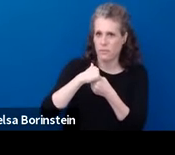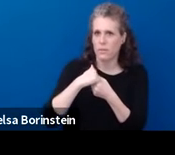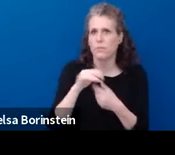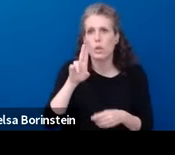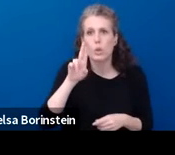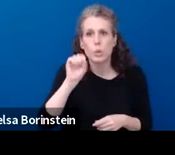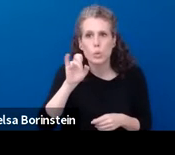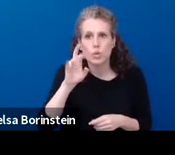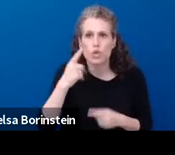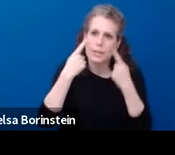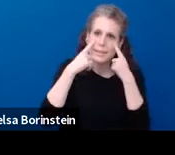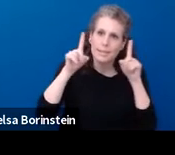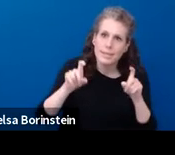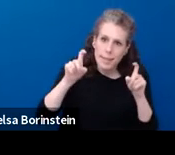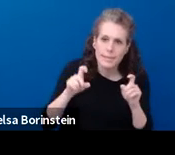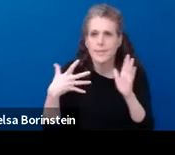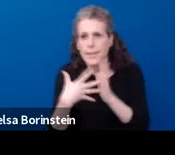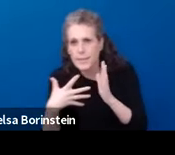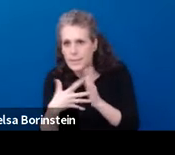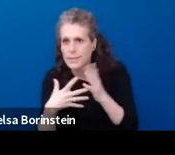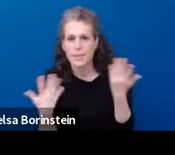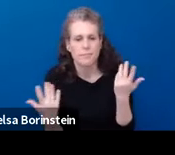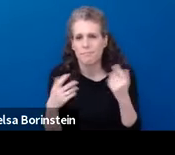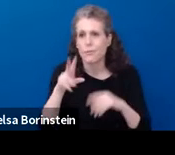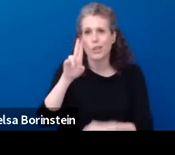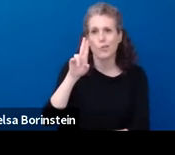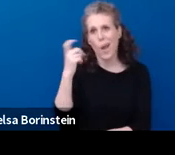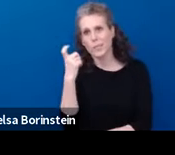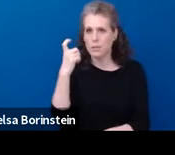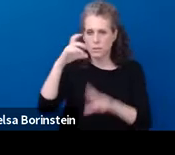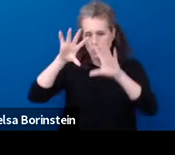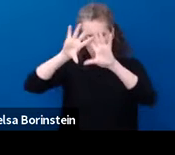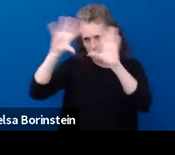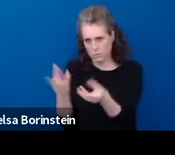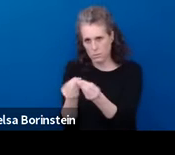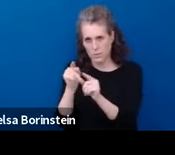user testing and, you know, all the UX stuff. Yeah.